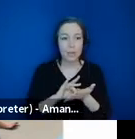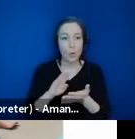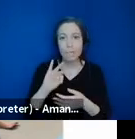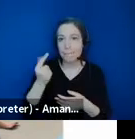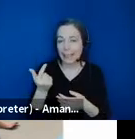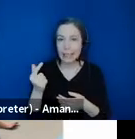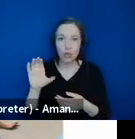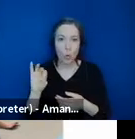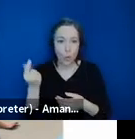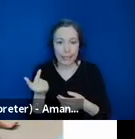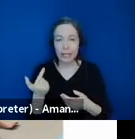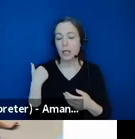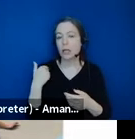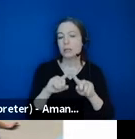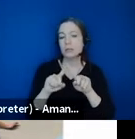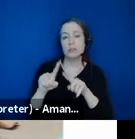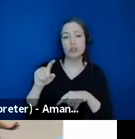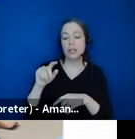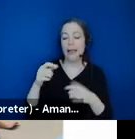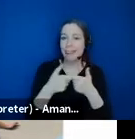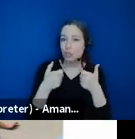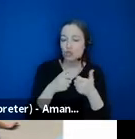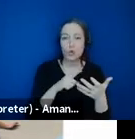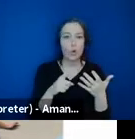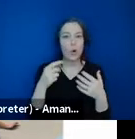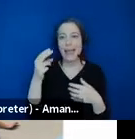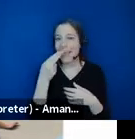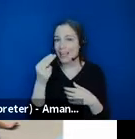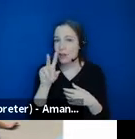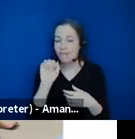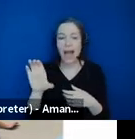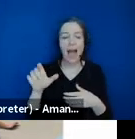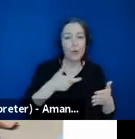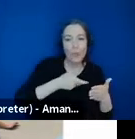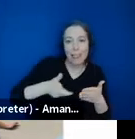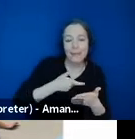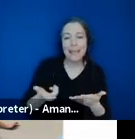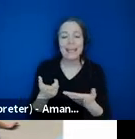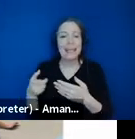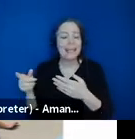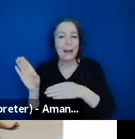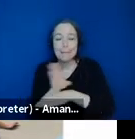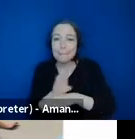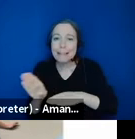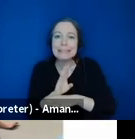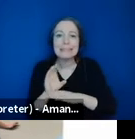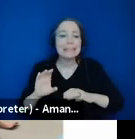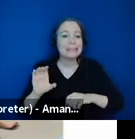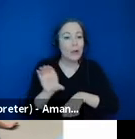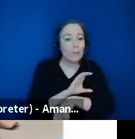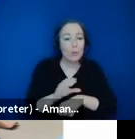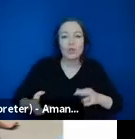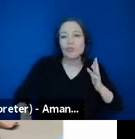trade programs electrical HVAC and welding, we have business courses computers and technology courses like robotics